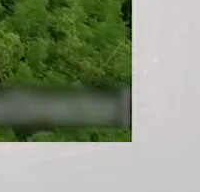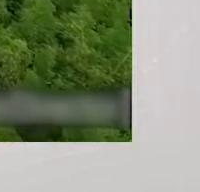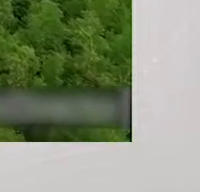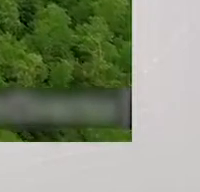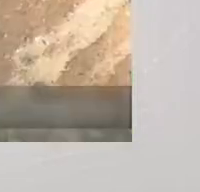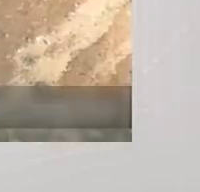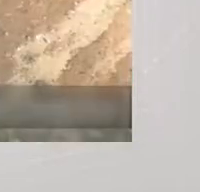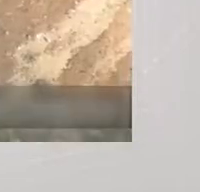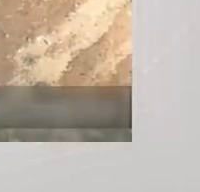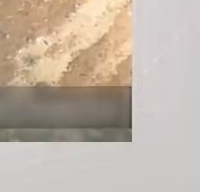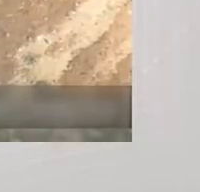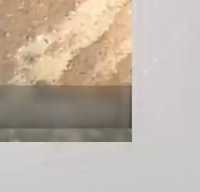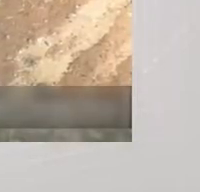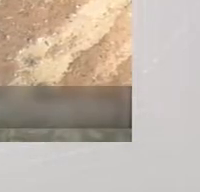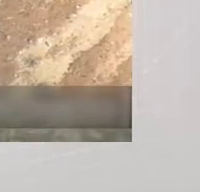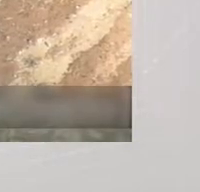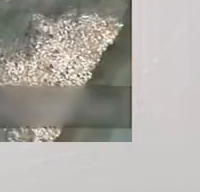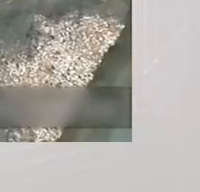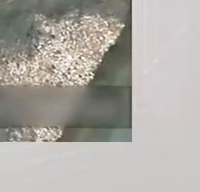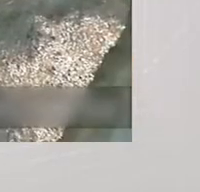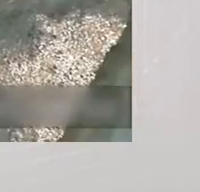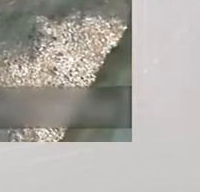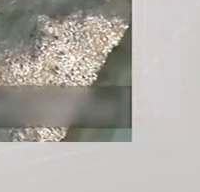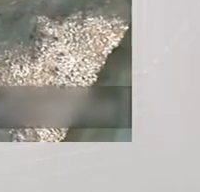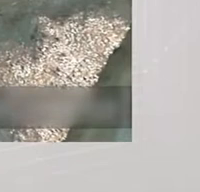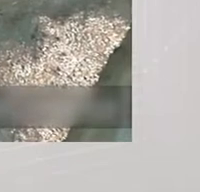the coastline from storms and erosion.